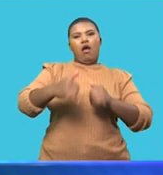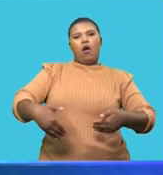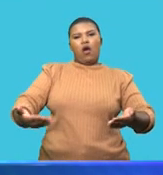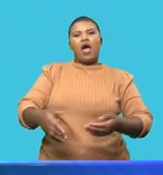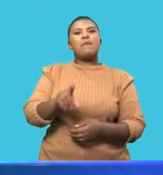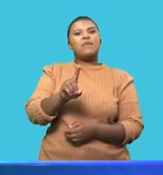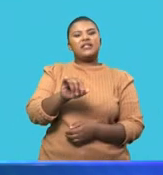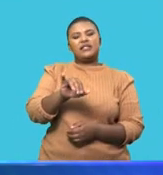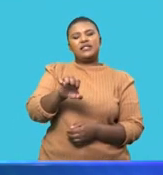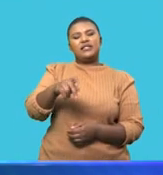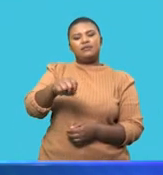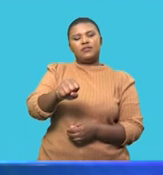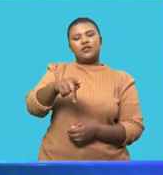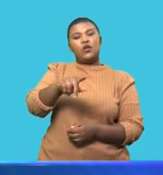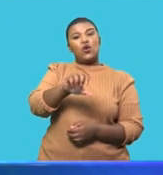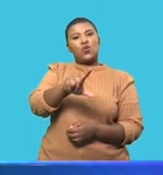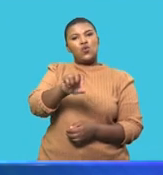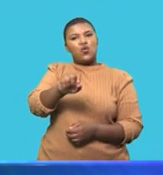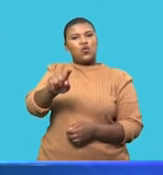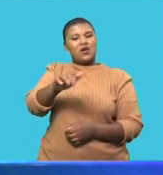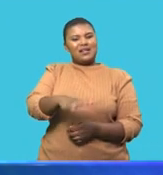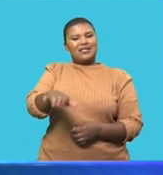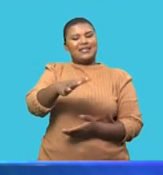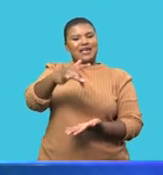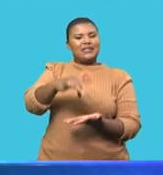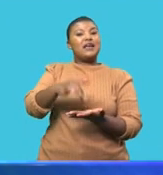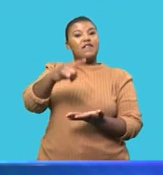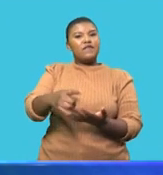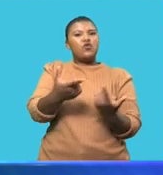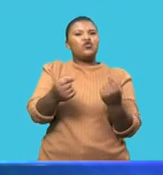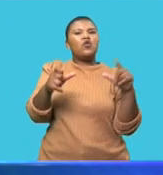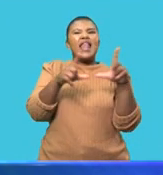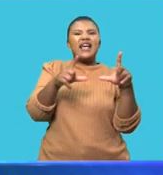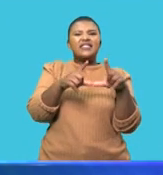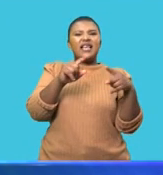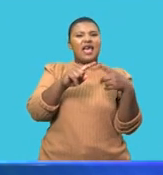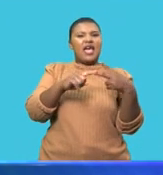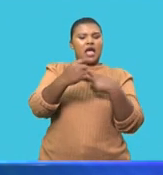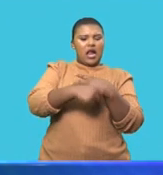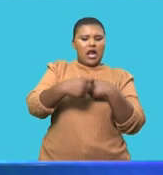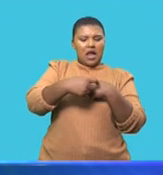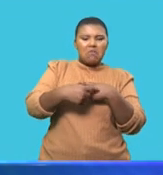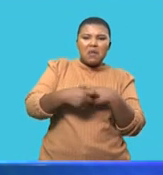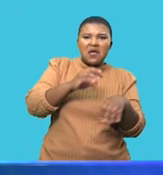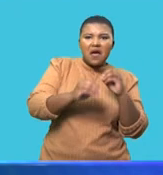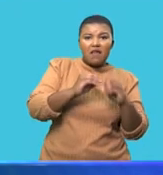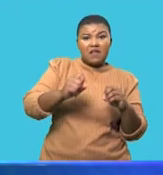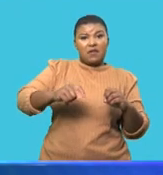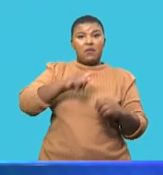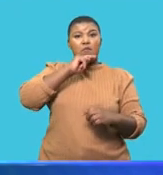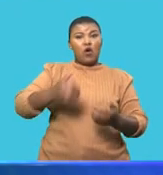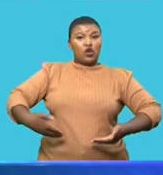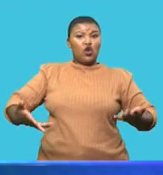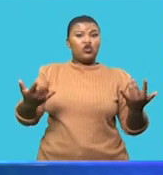Satellite Licensing Centre and the mobile licensing bus to the community of Diepsloot Extension 2 this morning. Addressing the media at the